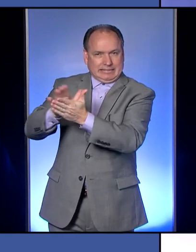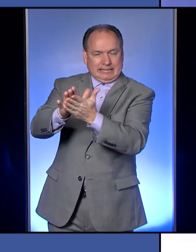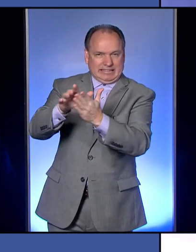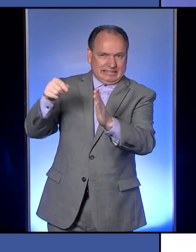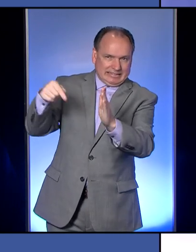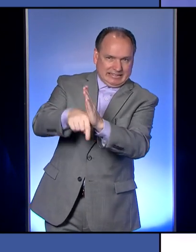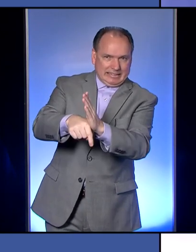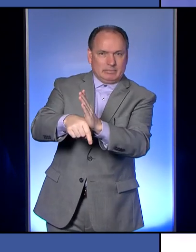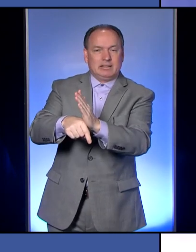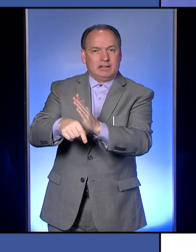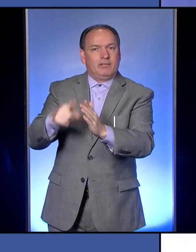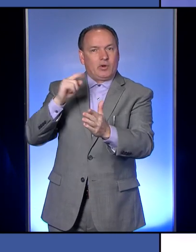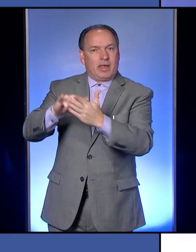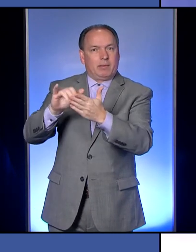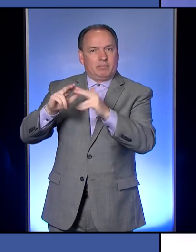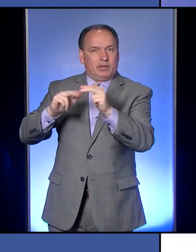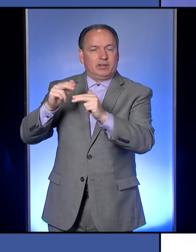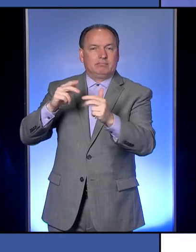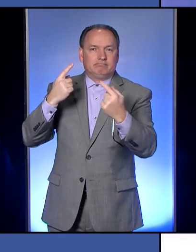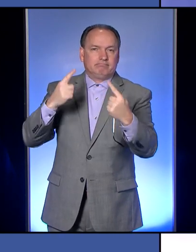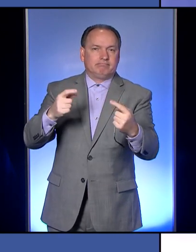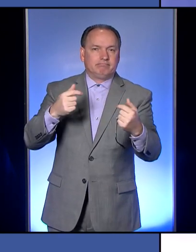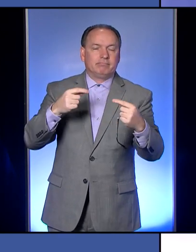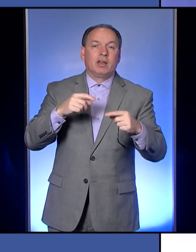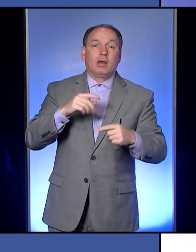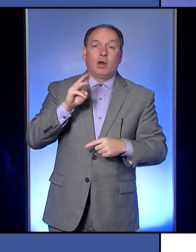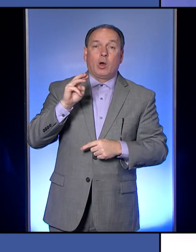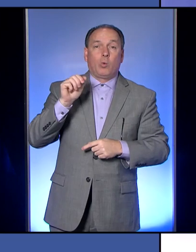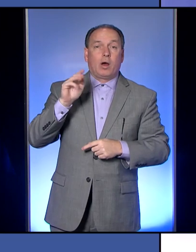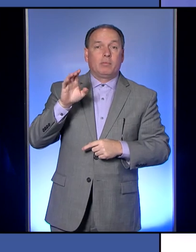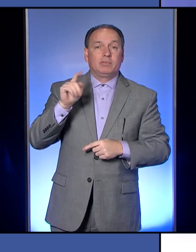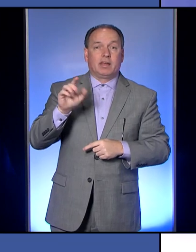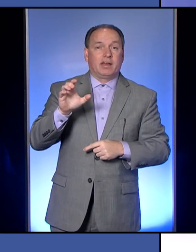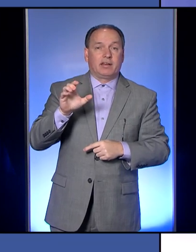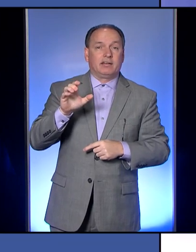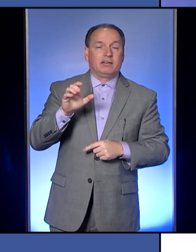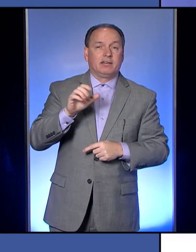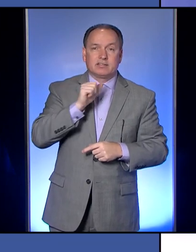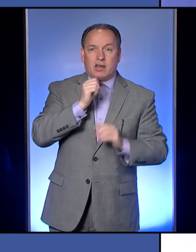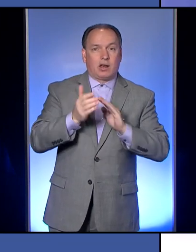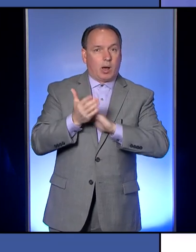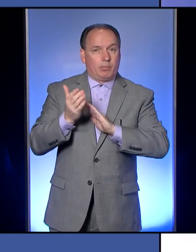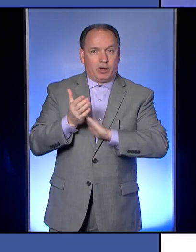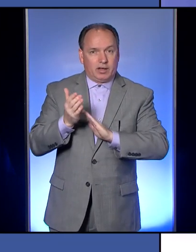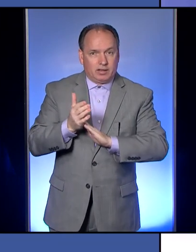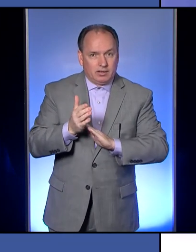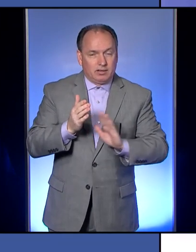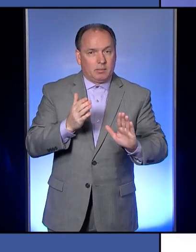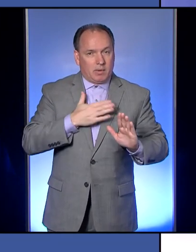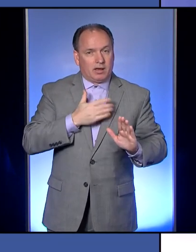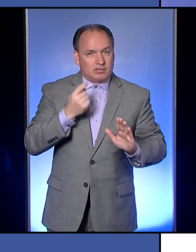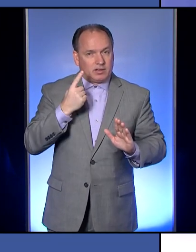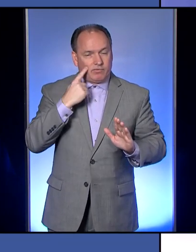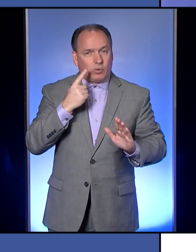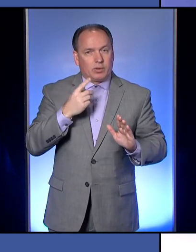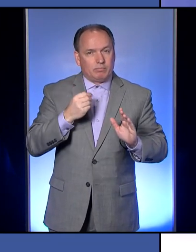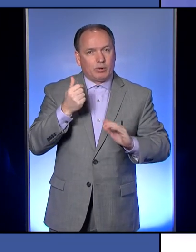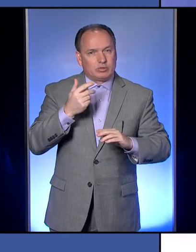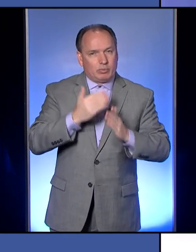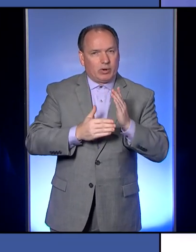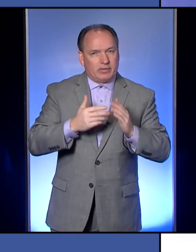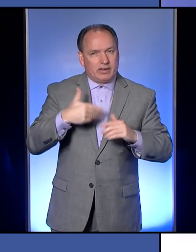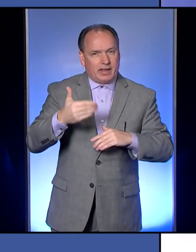deep clean for that building. Wabtec is not operating, is my understanding, at least for the most part, over the next